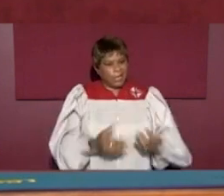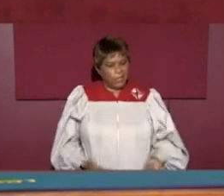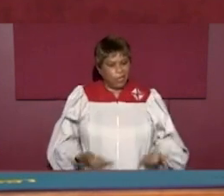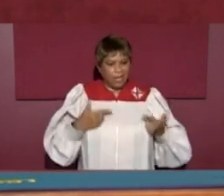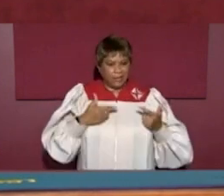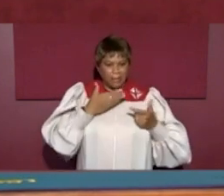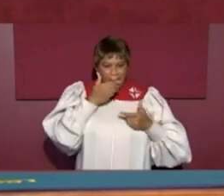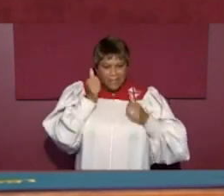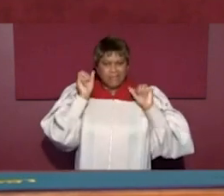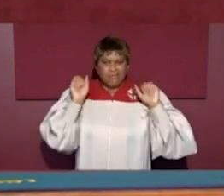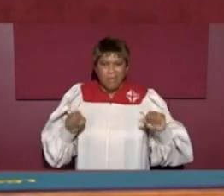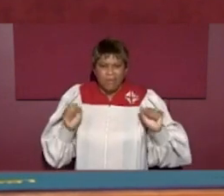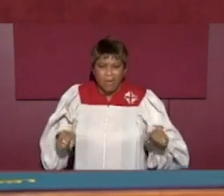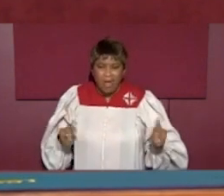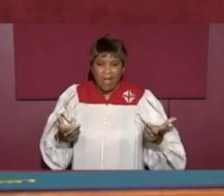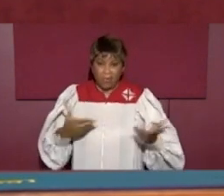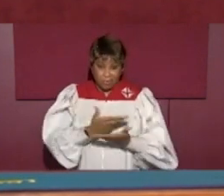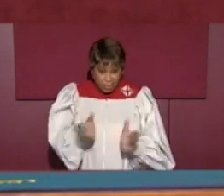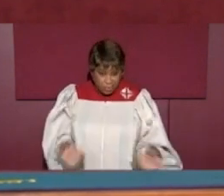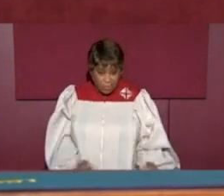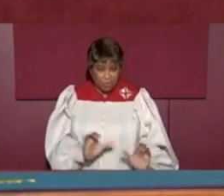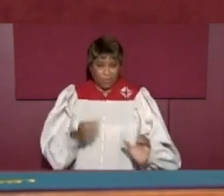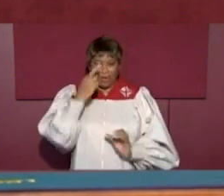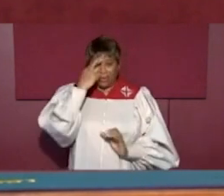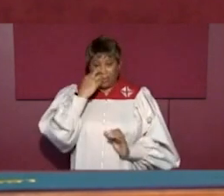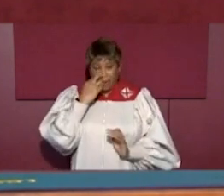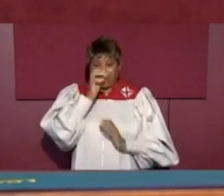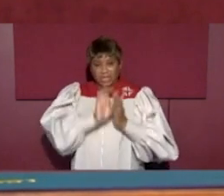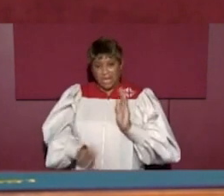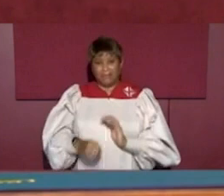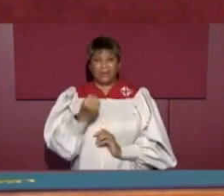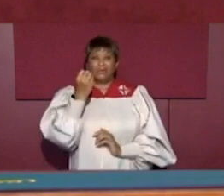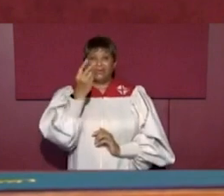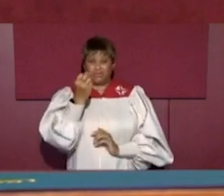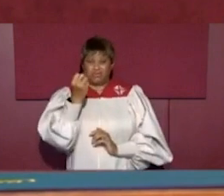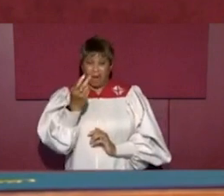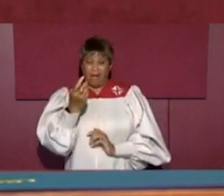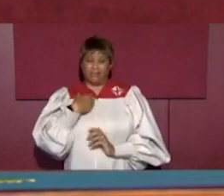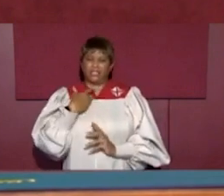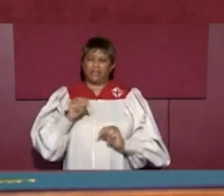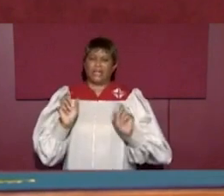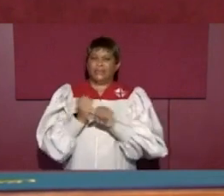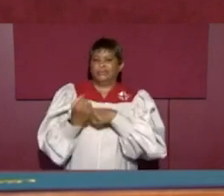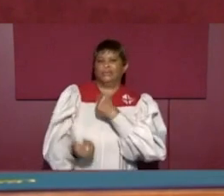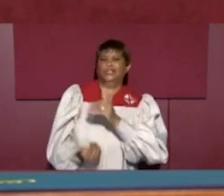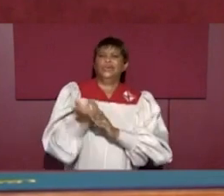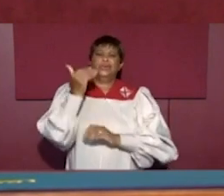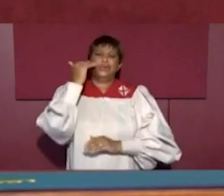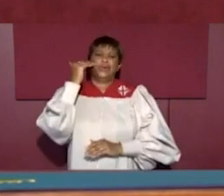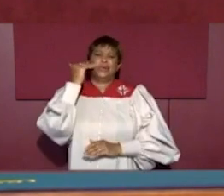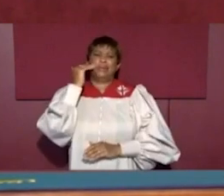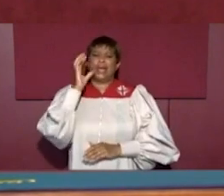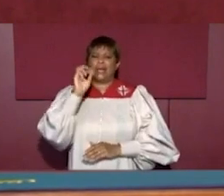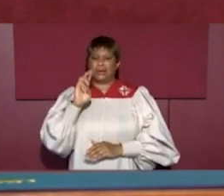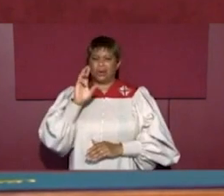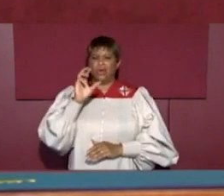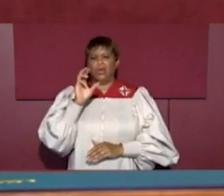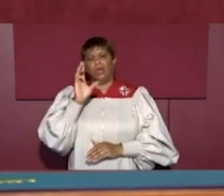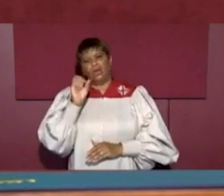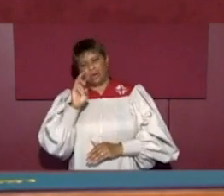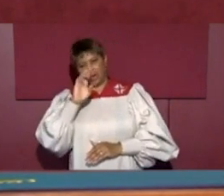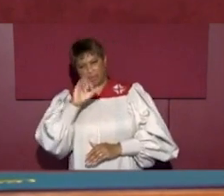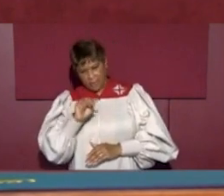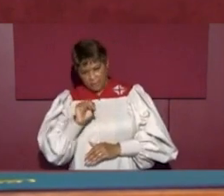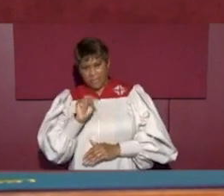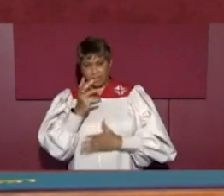your ability. You are doing Romans chapter 12. You're trying to renew your mind. You're doing Corinthians. You're trying to